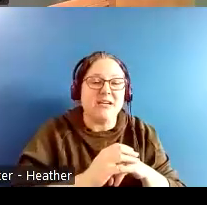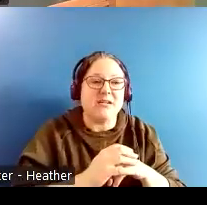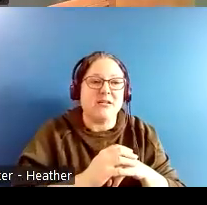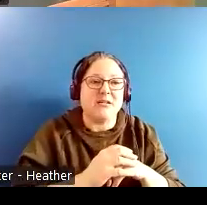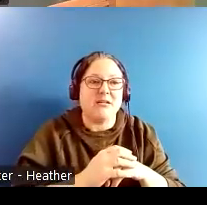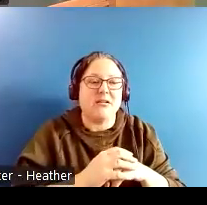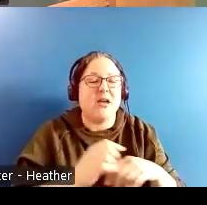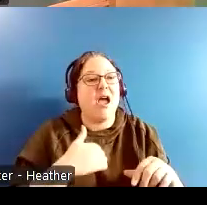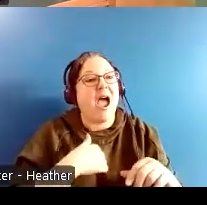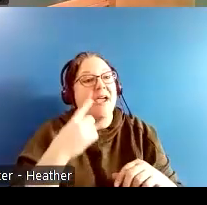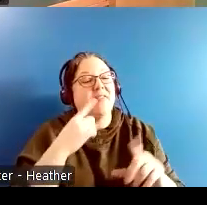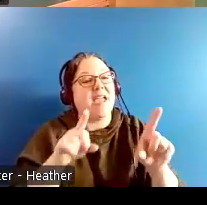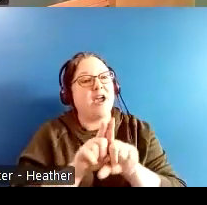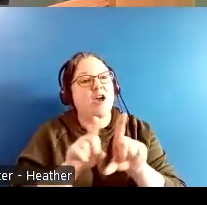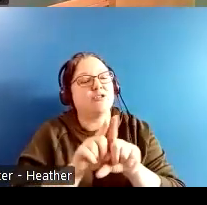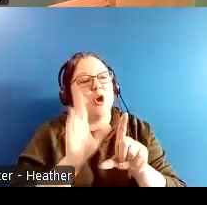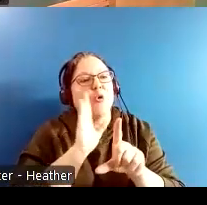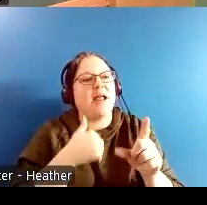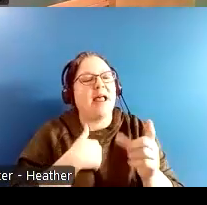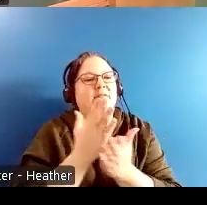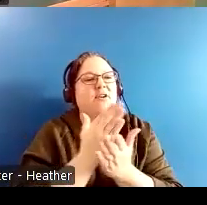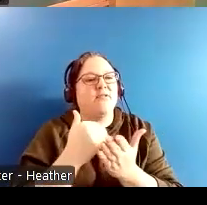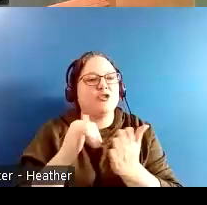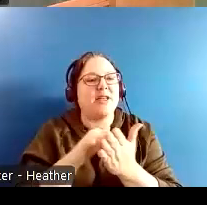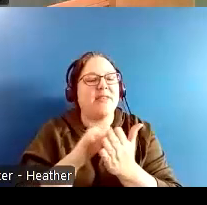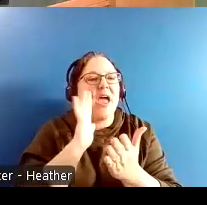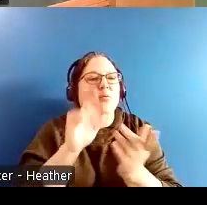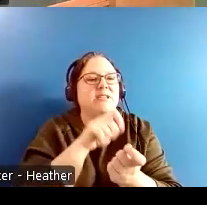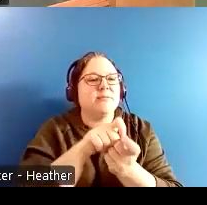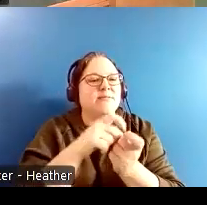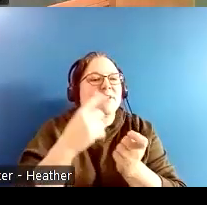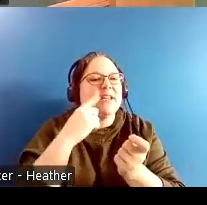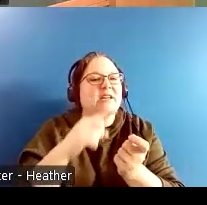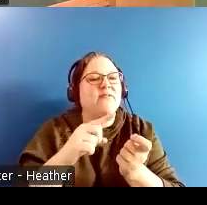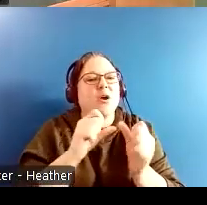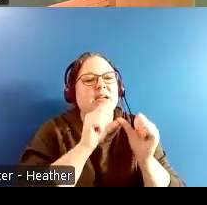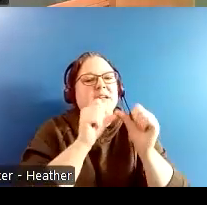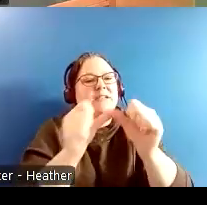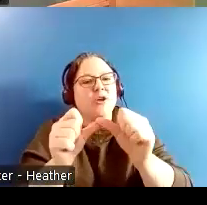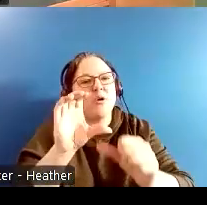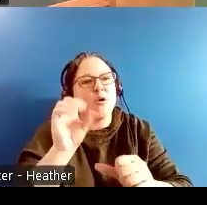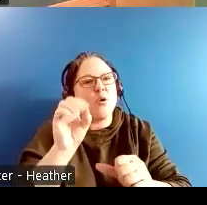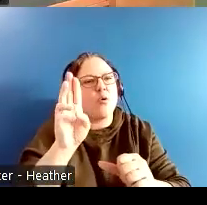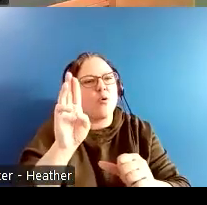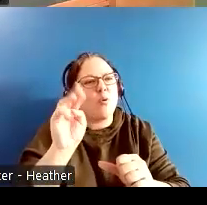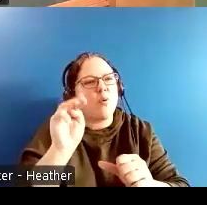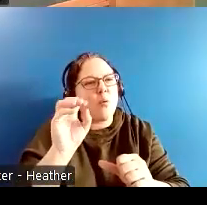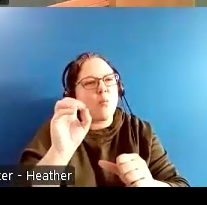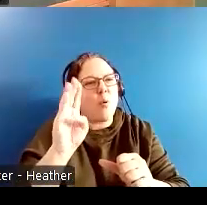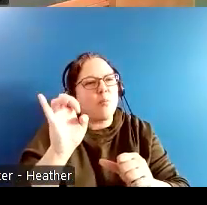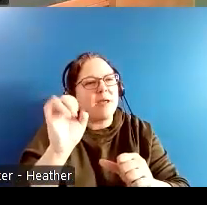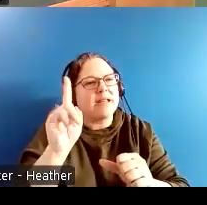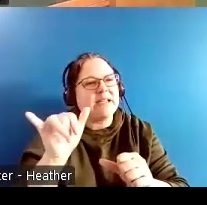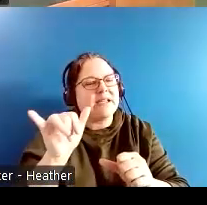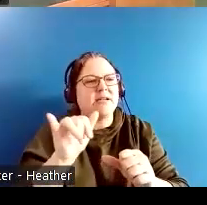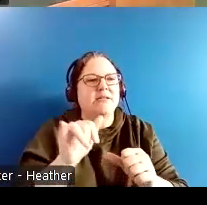also be versions that specifically address medical comorbidities. Just like you have Cheerios and you have Honey Nut Cheerios and you